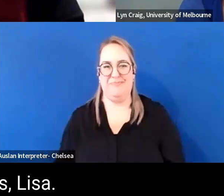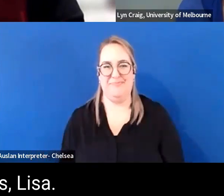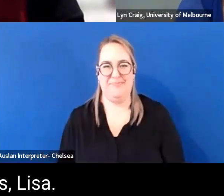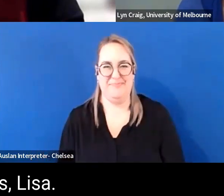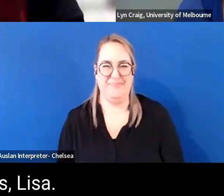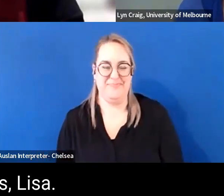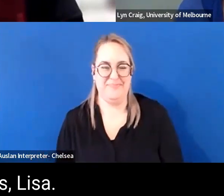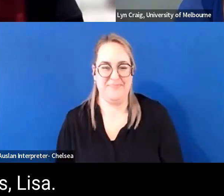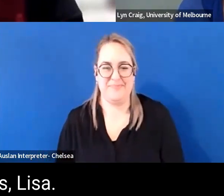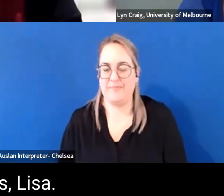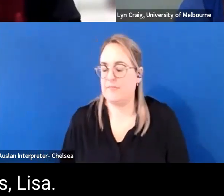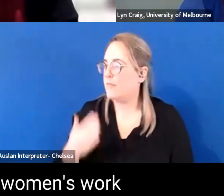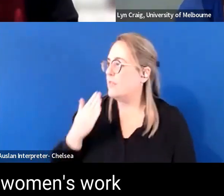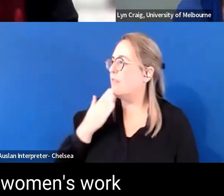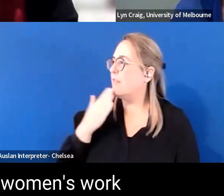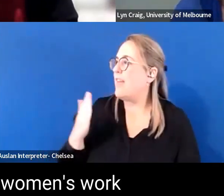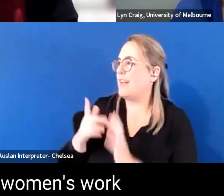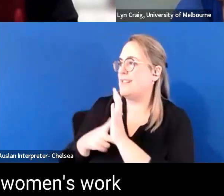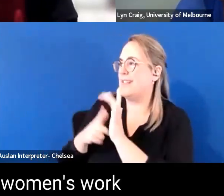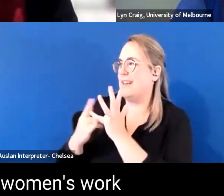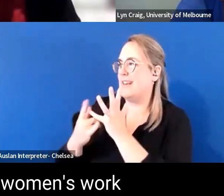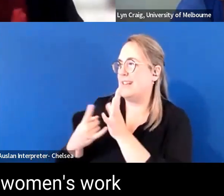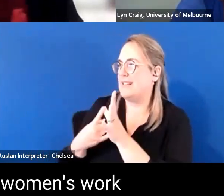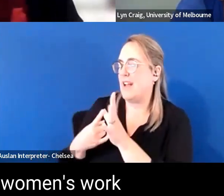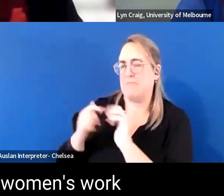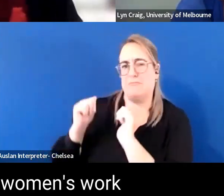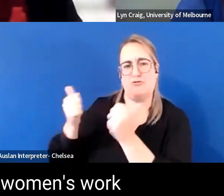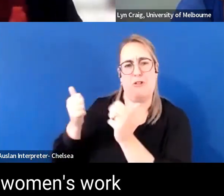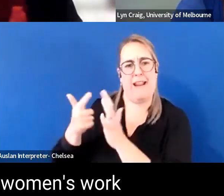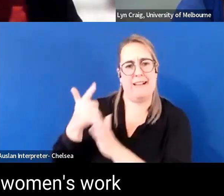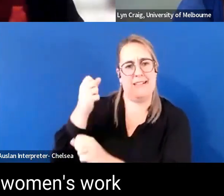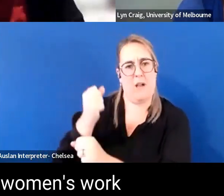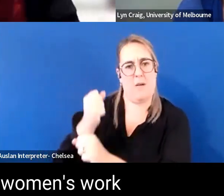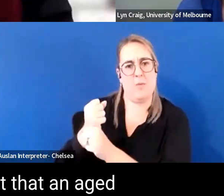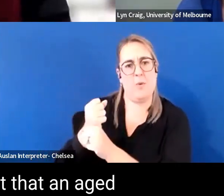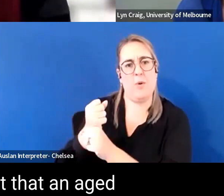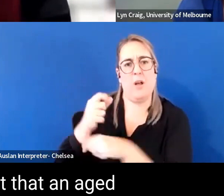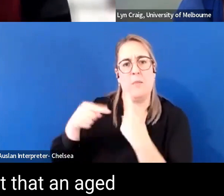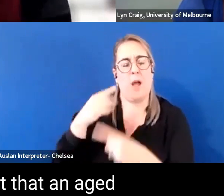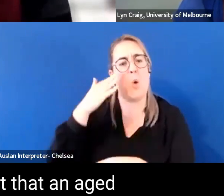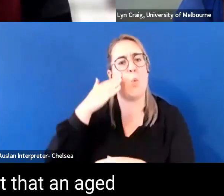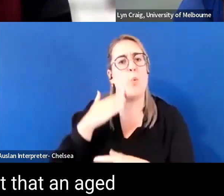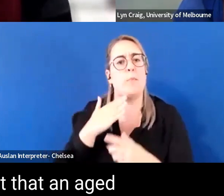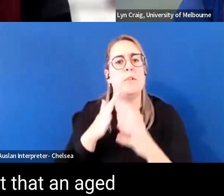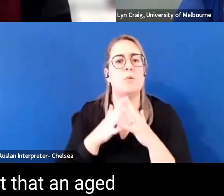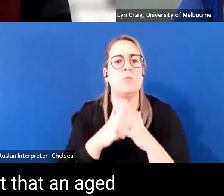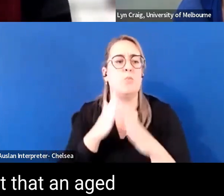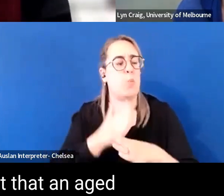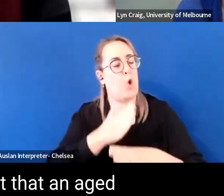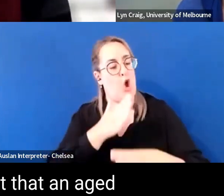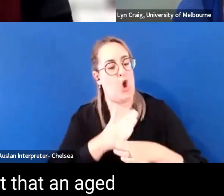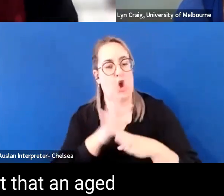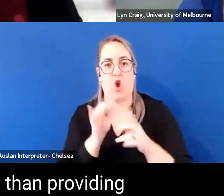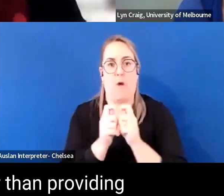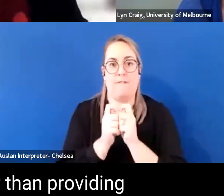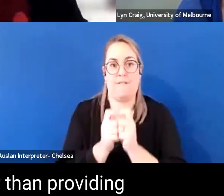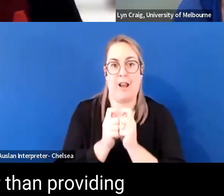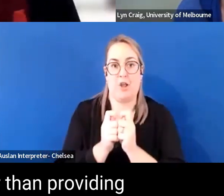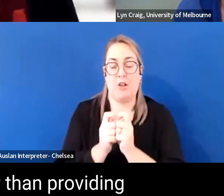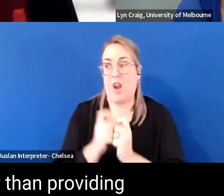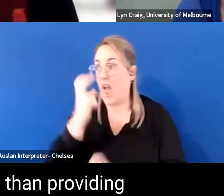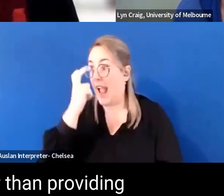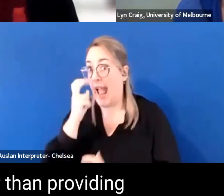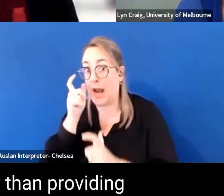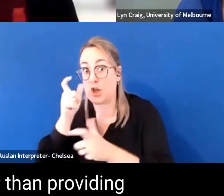Thanks, Lisa. That's such a good example of the way that women's work is undervalued. I mean, the fact that an aged care worker can earn more at